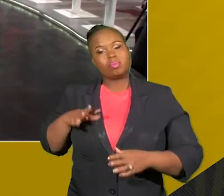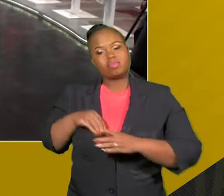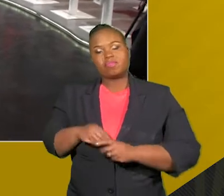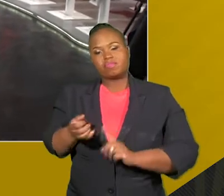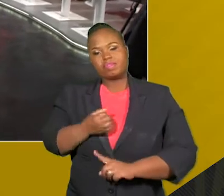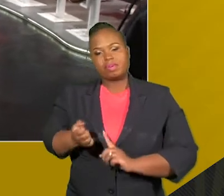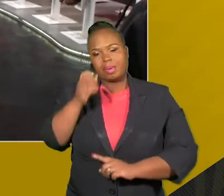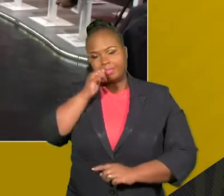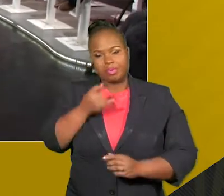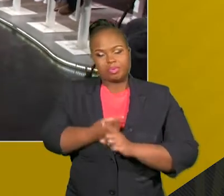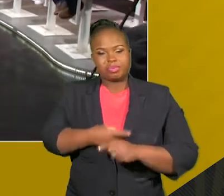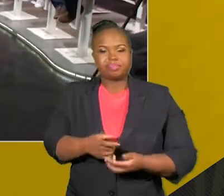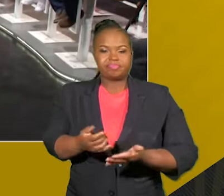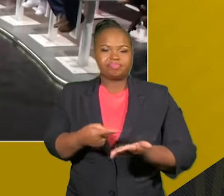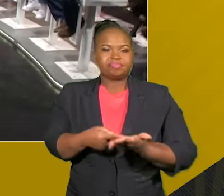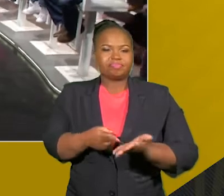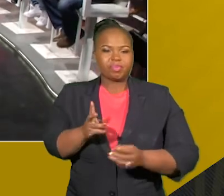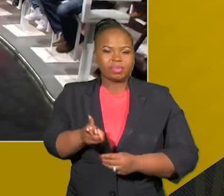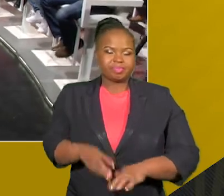audience and start our conversation.